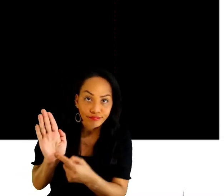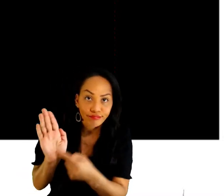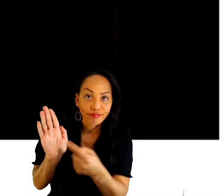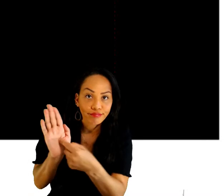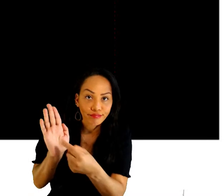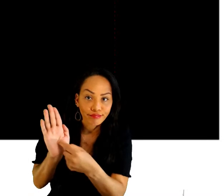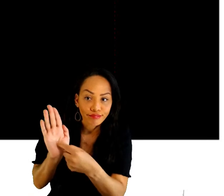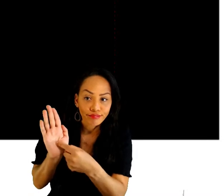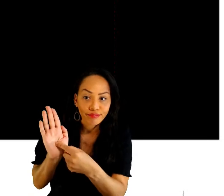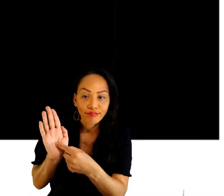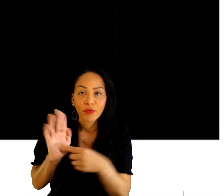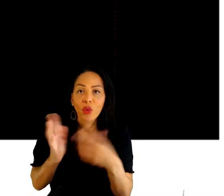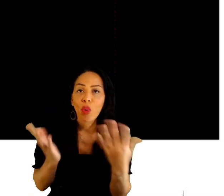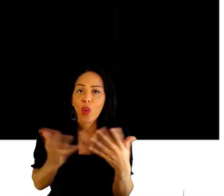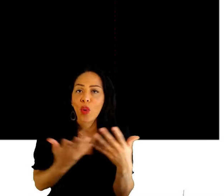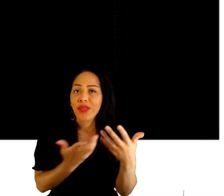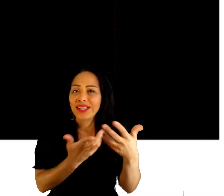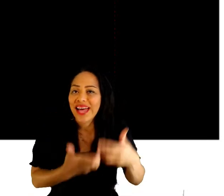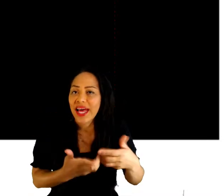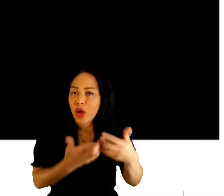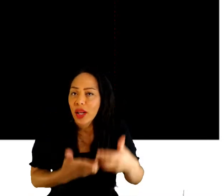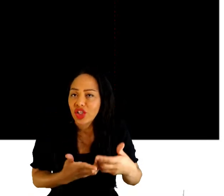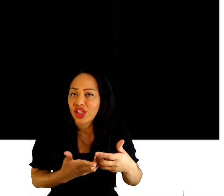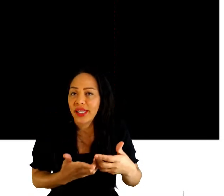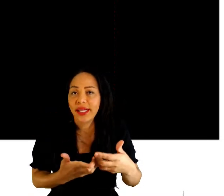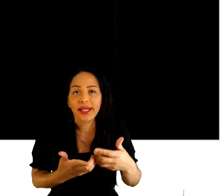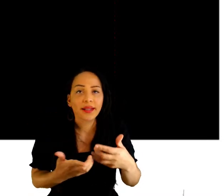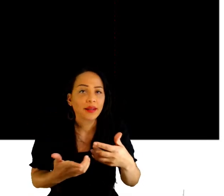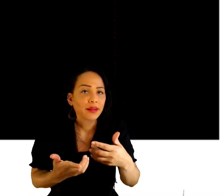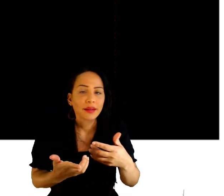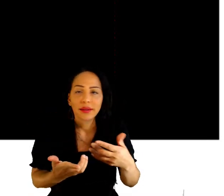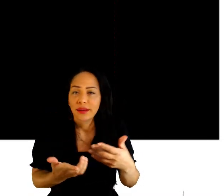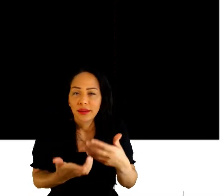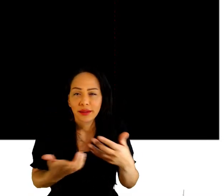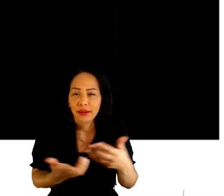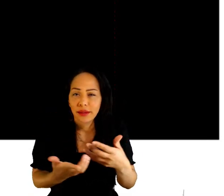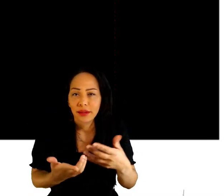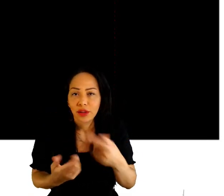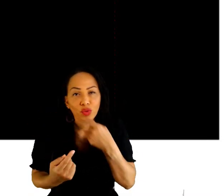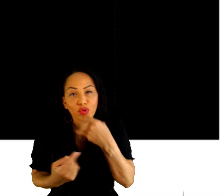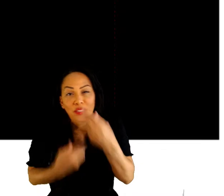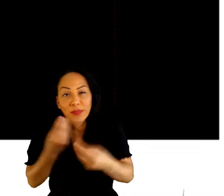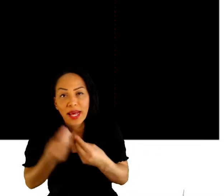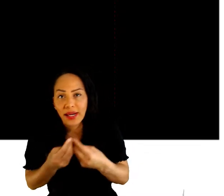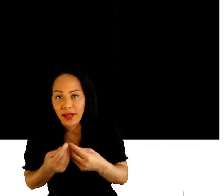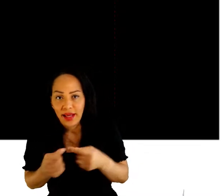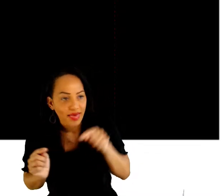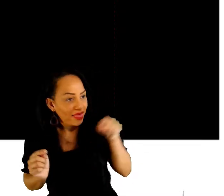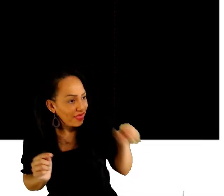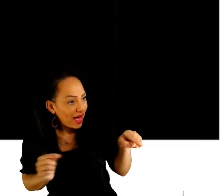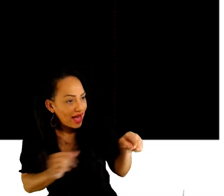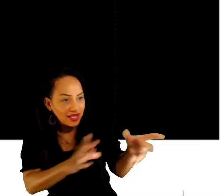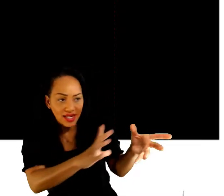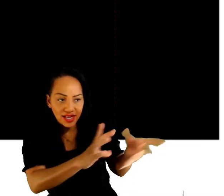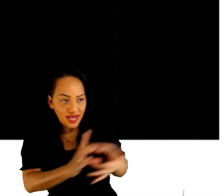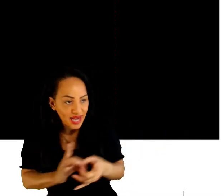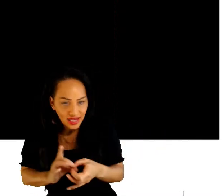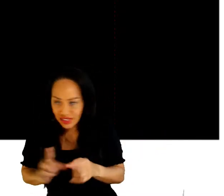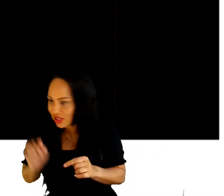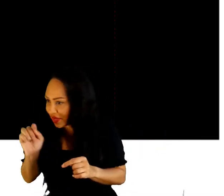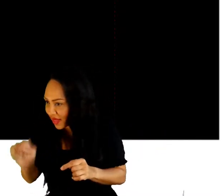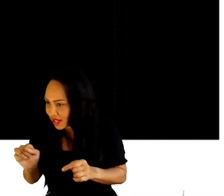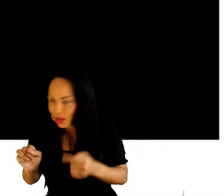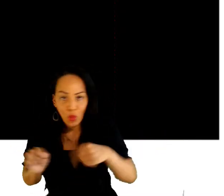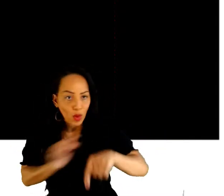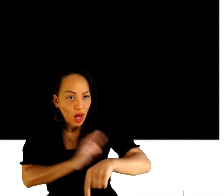of technology, the trick, so to say, that you see, this connects to that. When I lift my arm, there's a red square there.